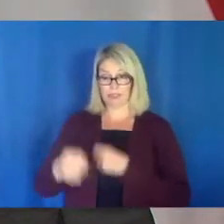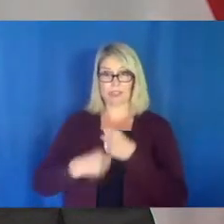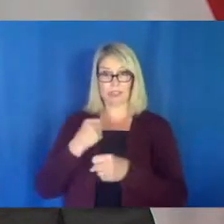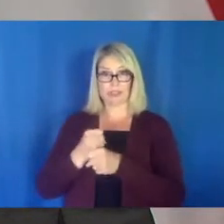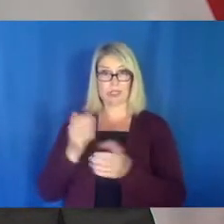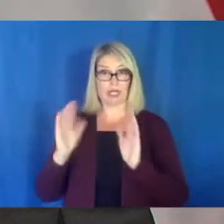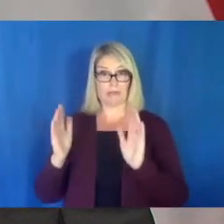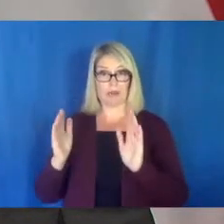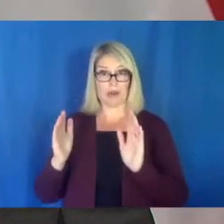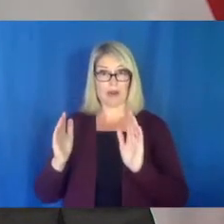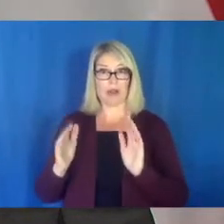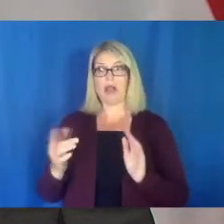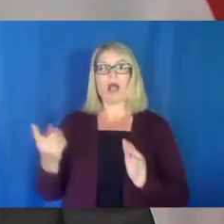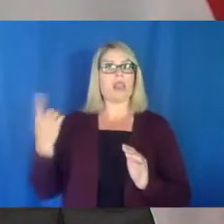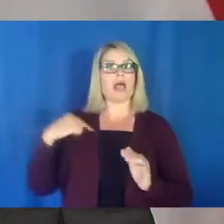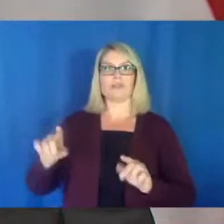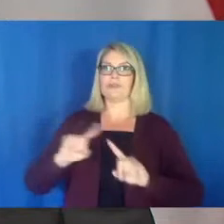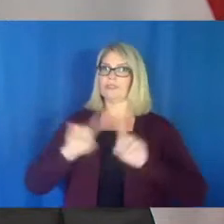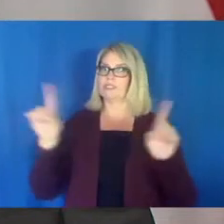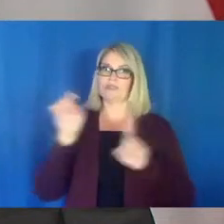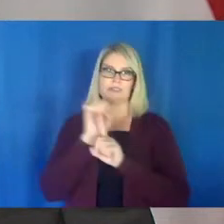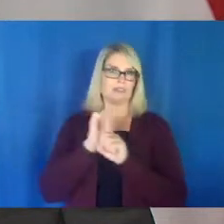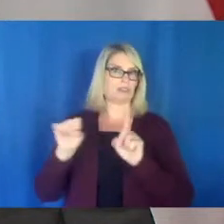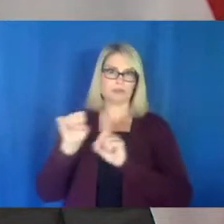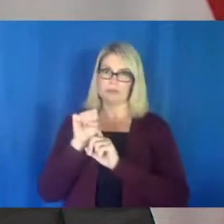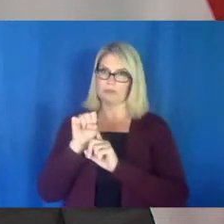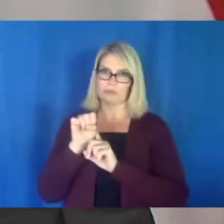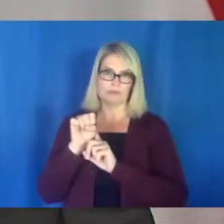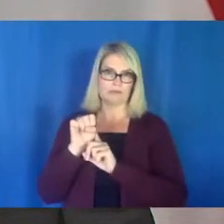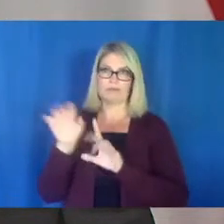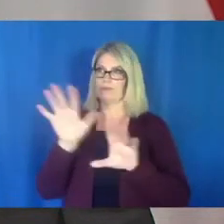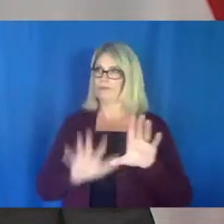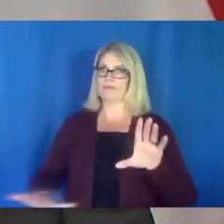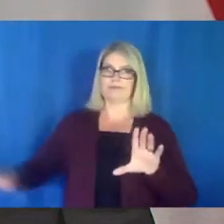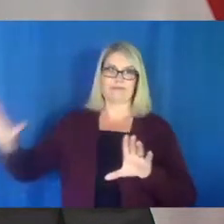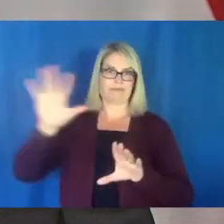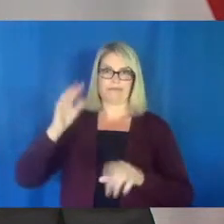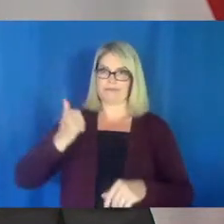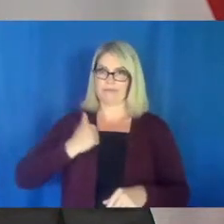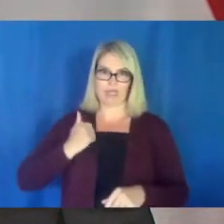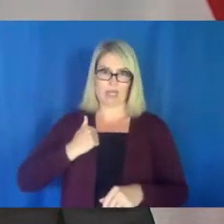year we were in a different situation with terms of COVID across the country. But when we